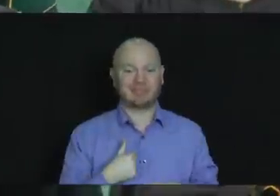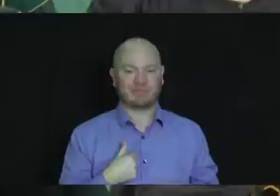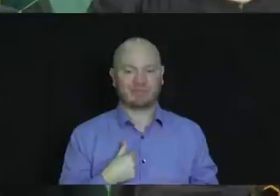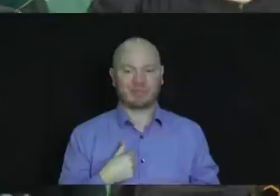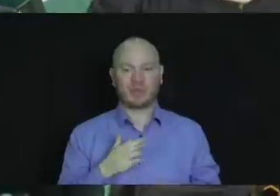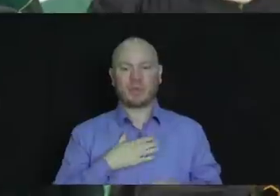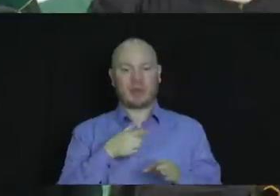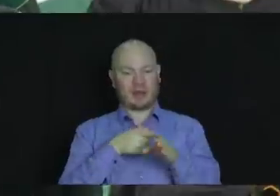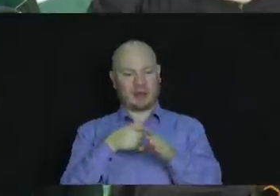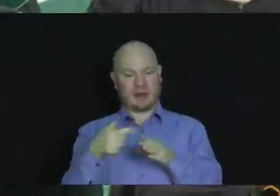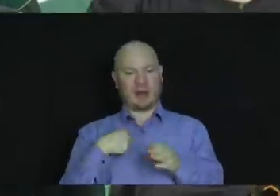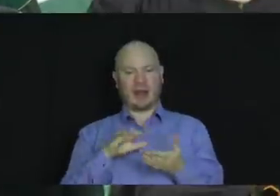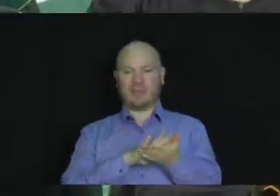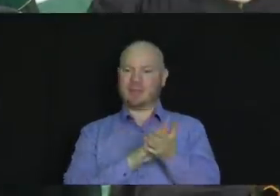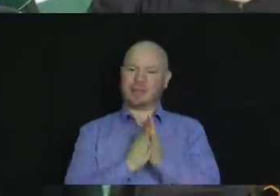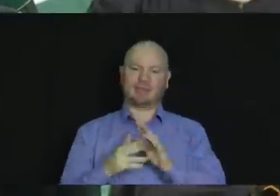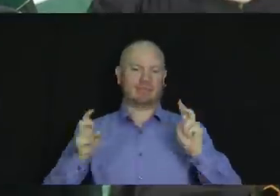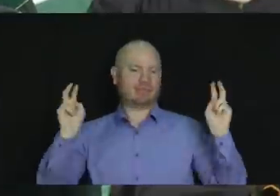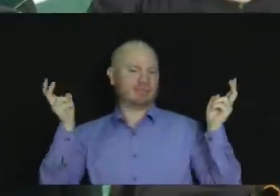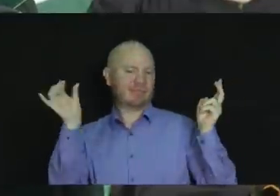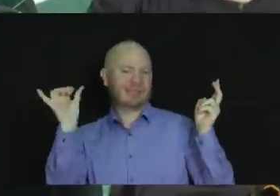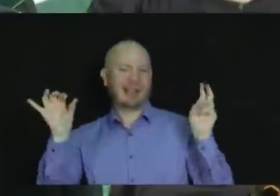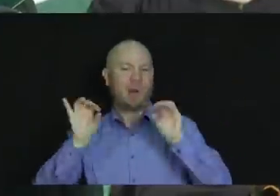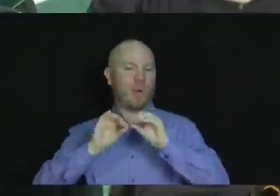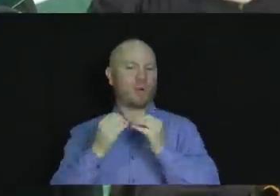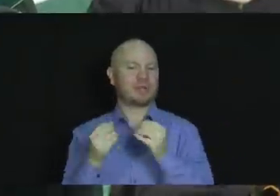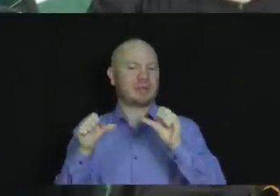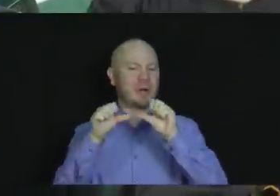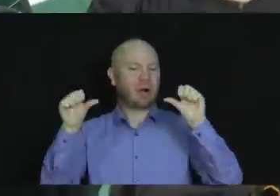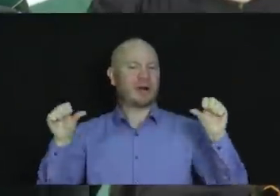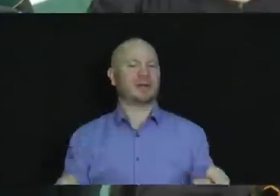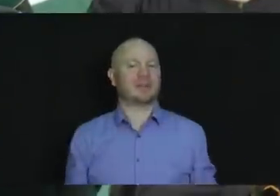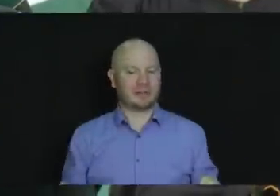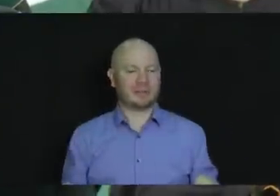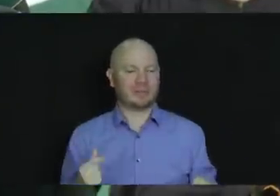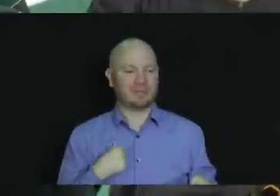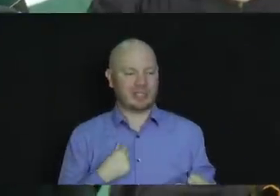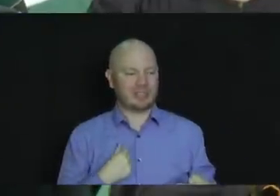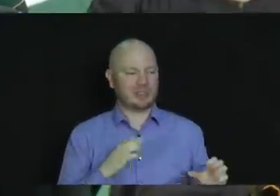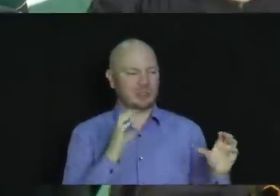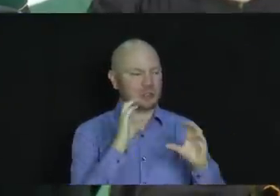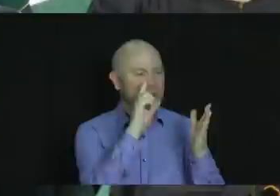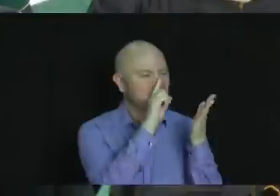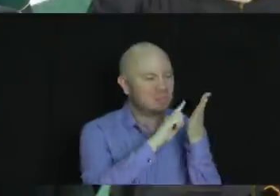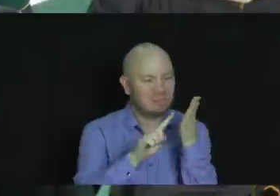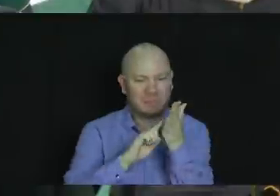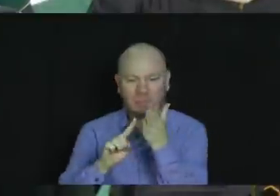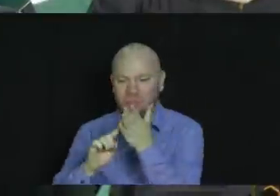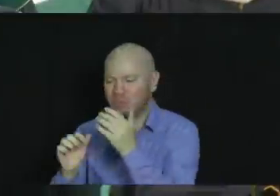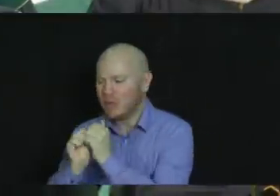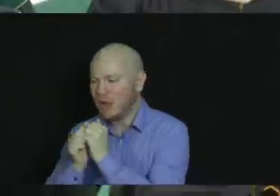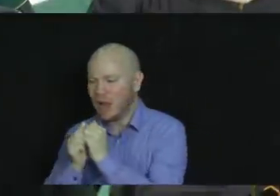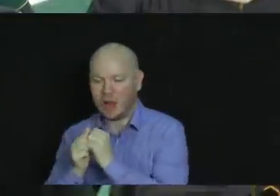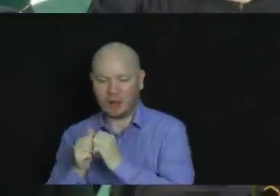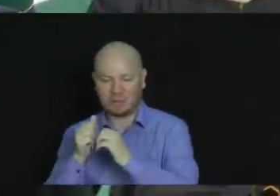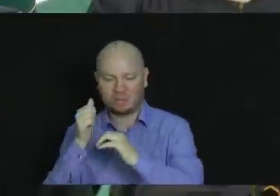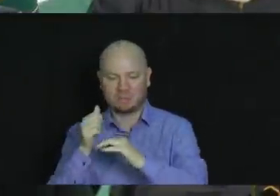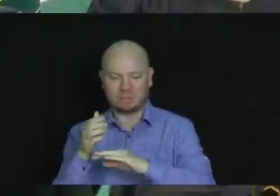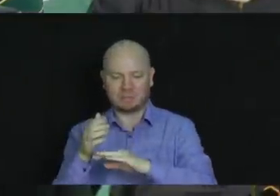type of organizational architect, always seeking to find ways that we can create organizations